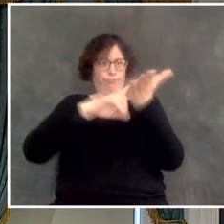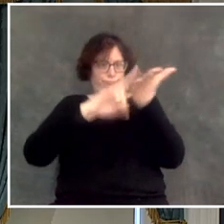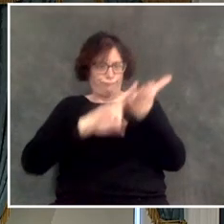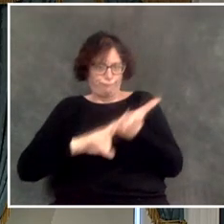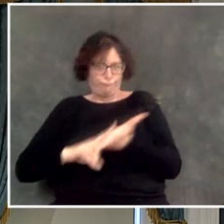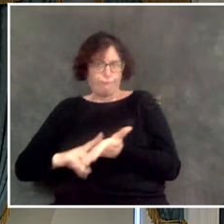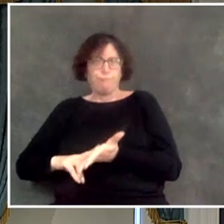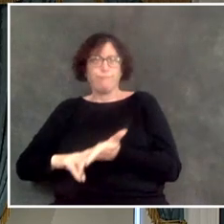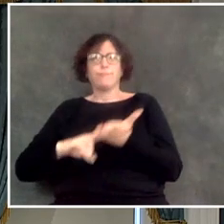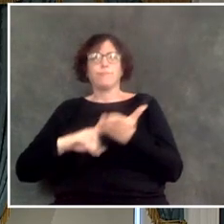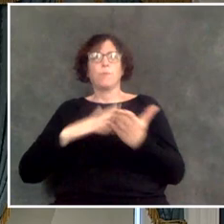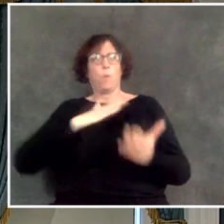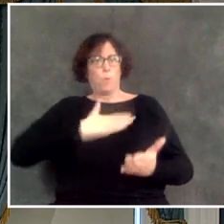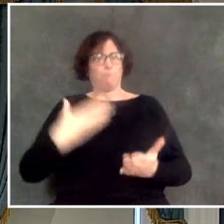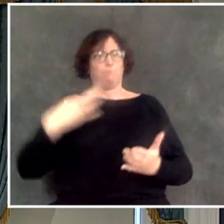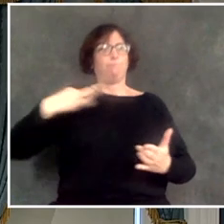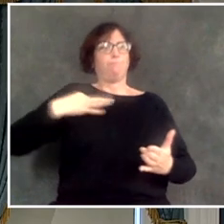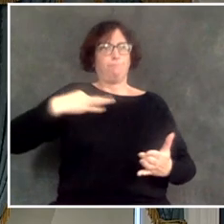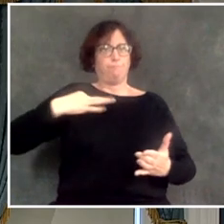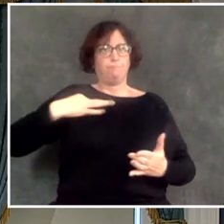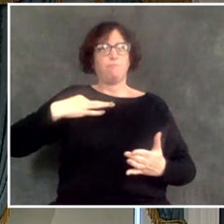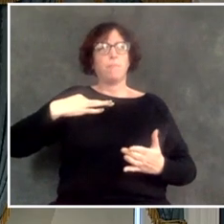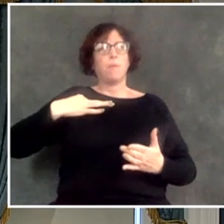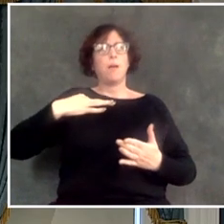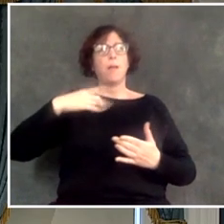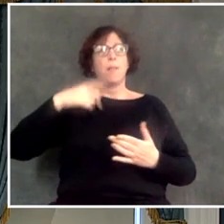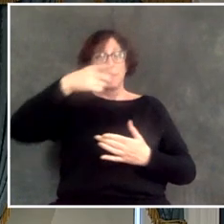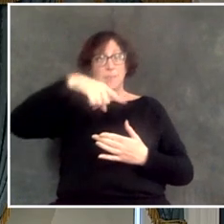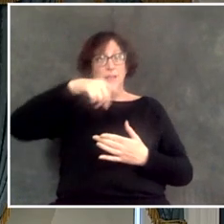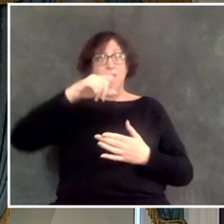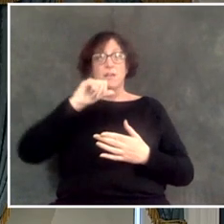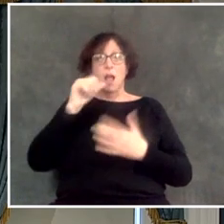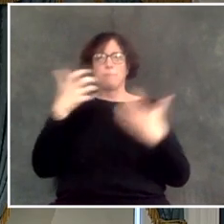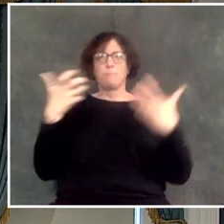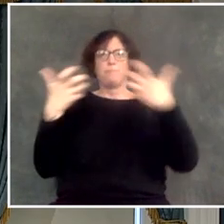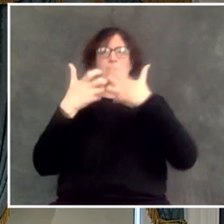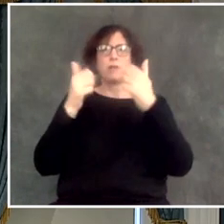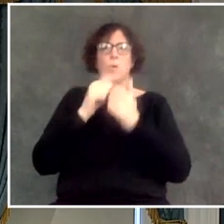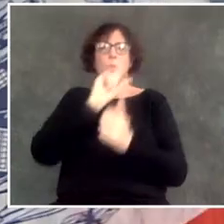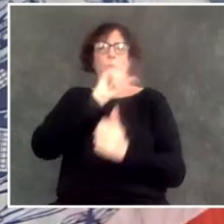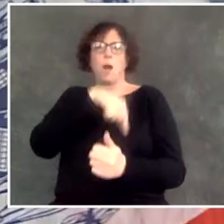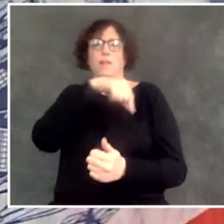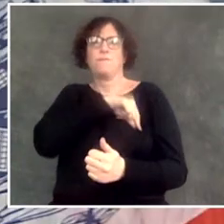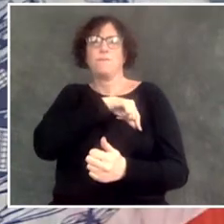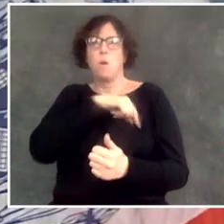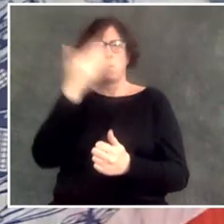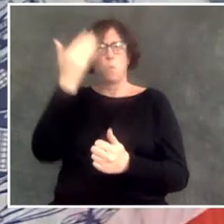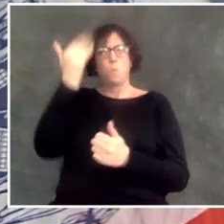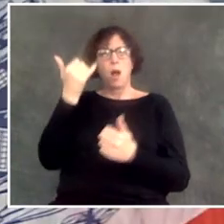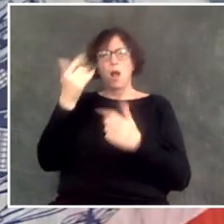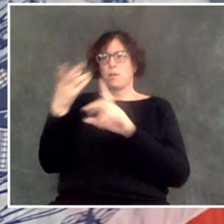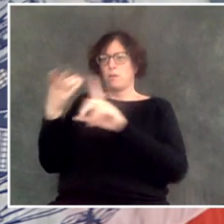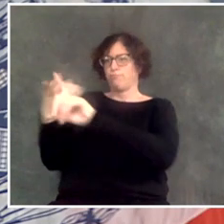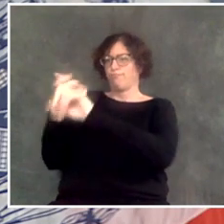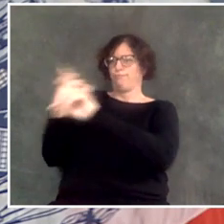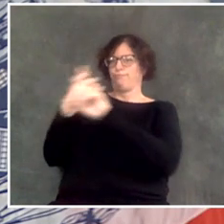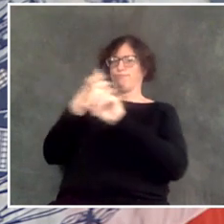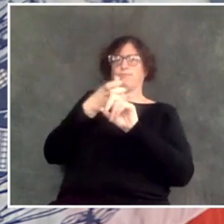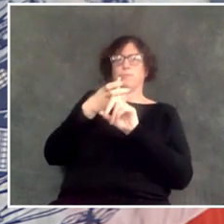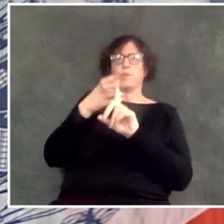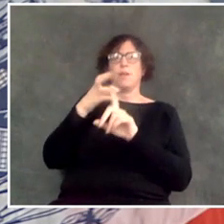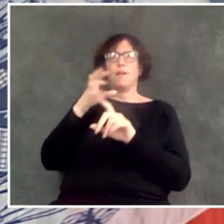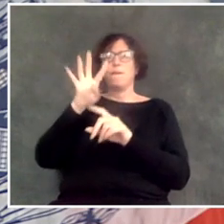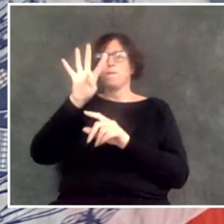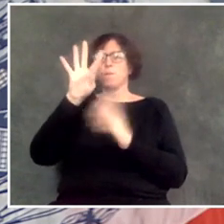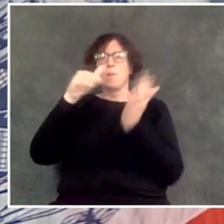for an additional 45,000 volunteers? The Jeff, right now we've had lots of people